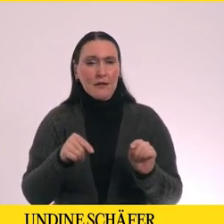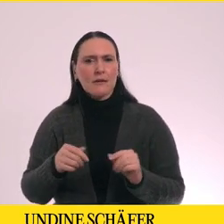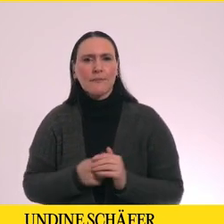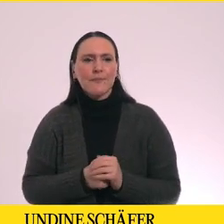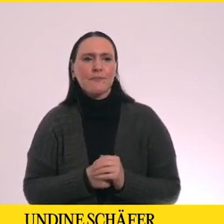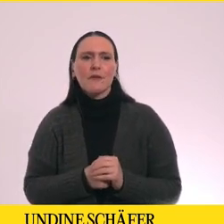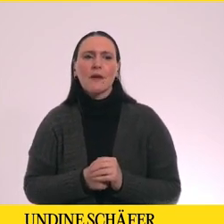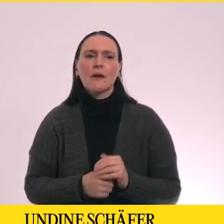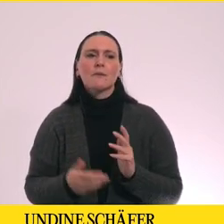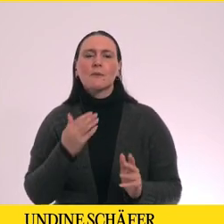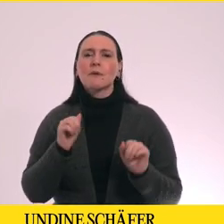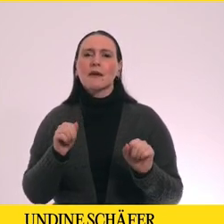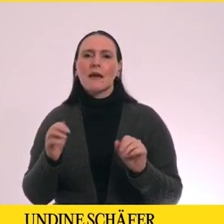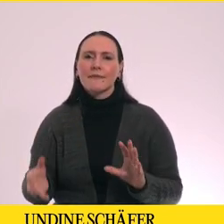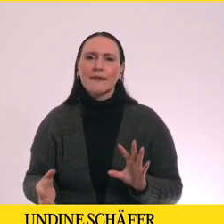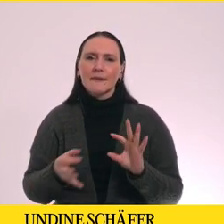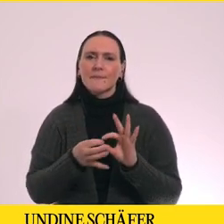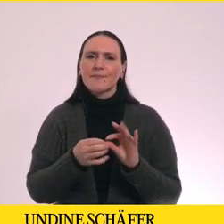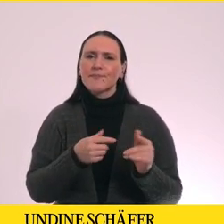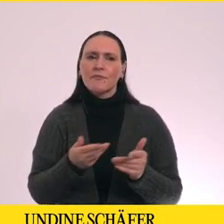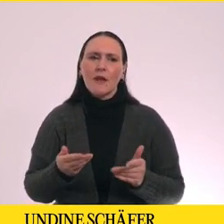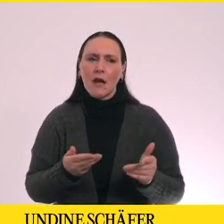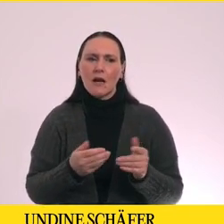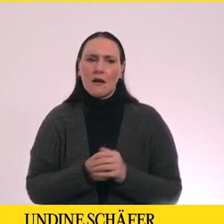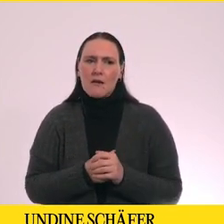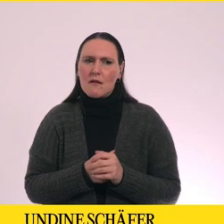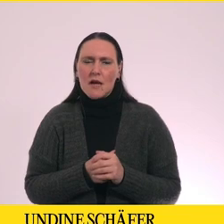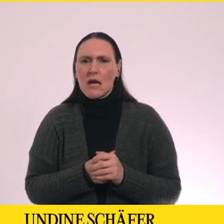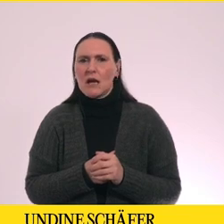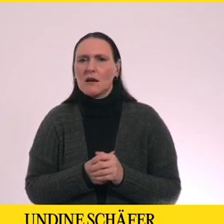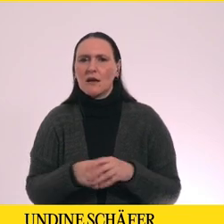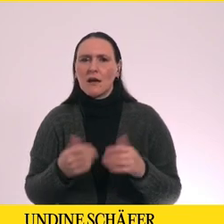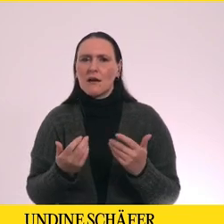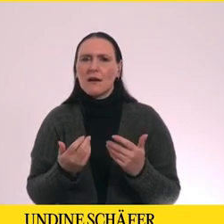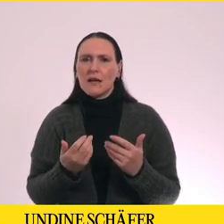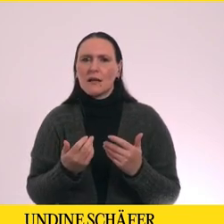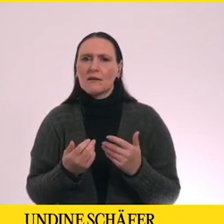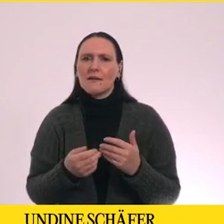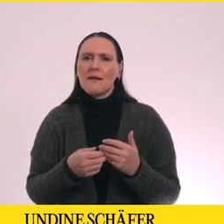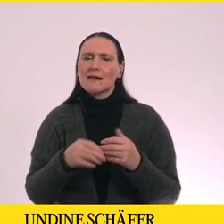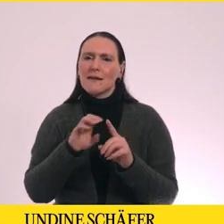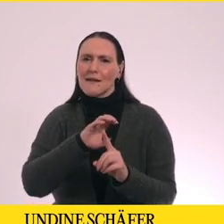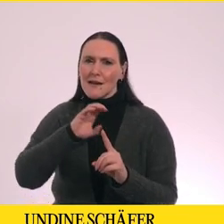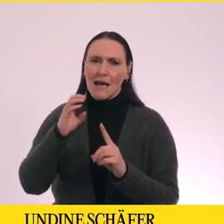might come back to later in terms of how you occupy or invade dominant cultural spaces.